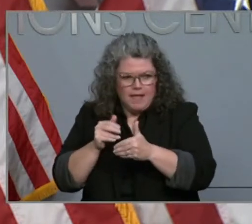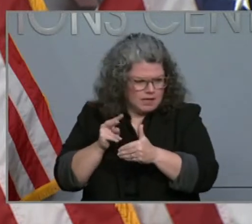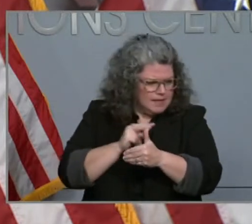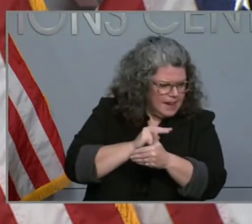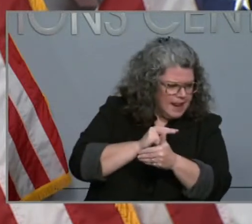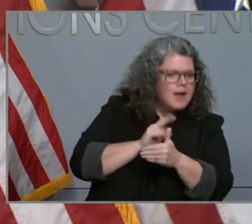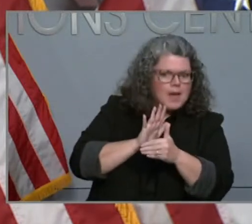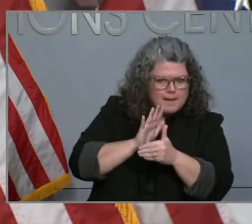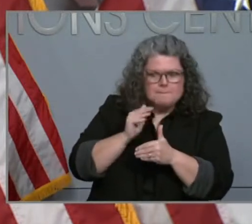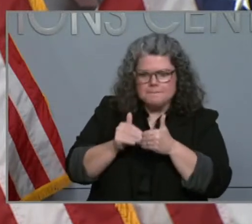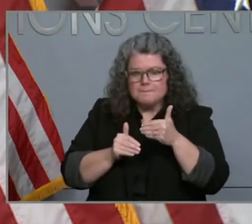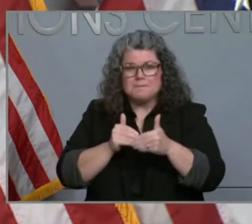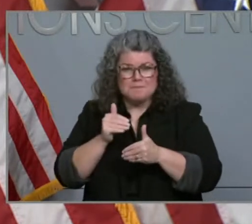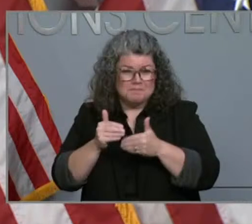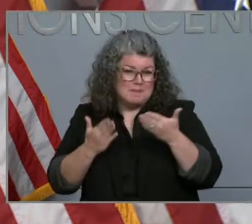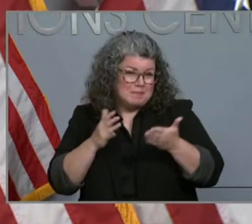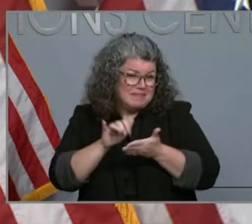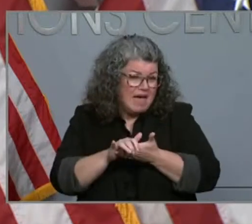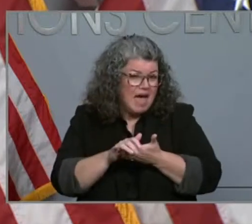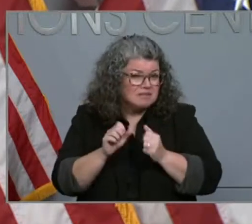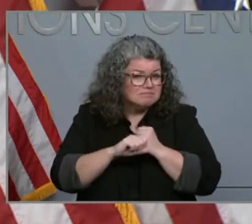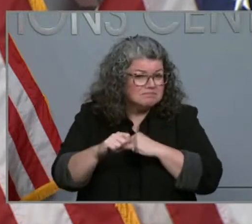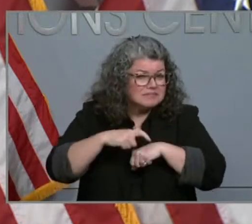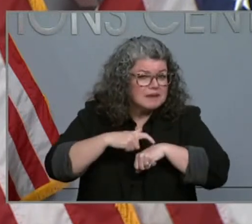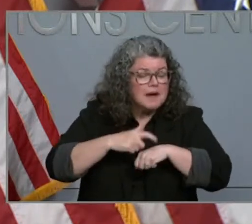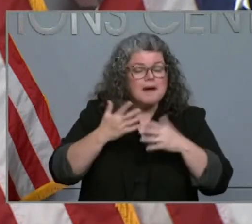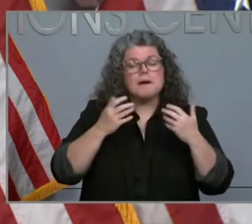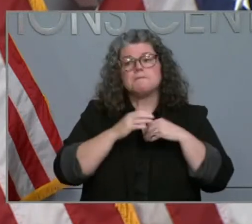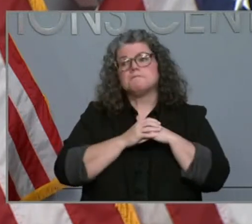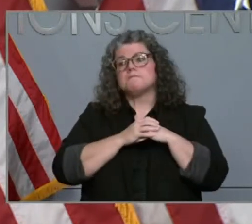right. Or it may just be that someone's that,